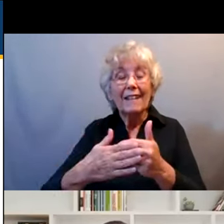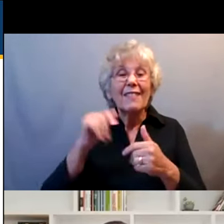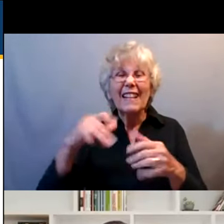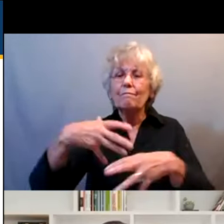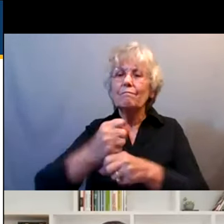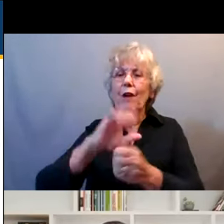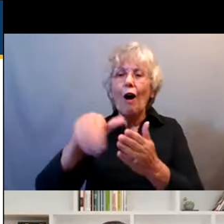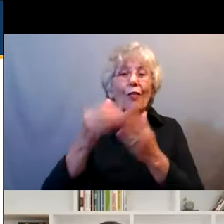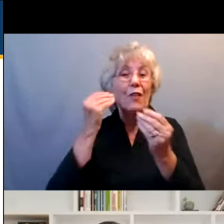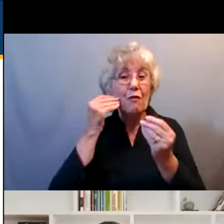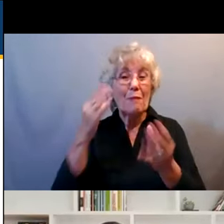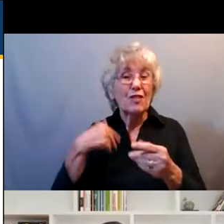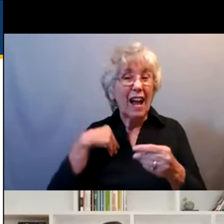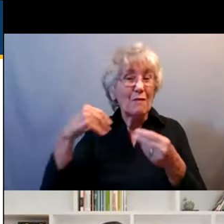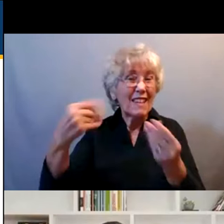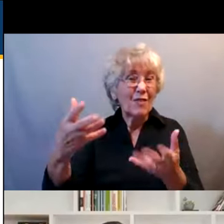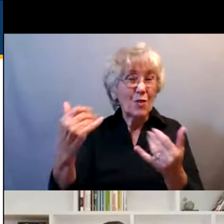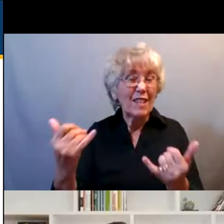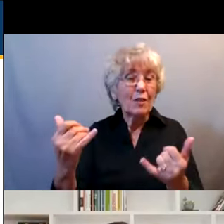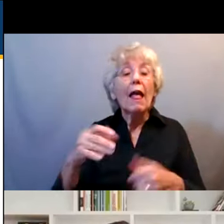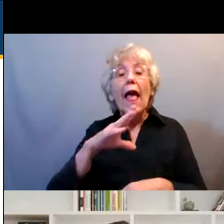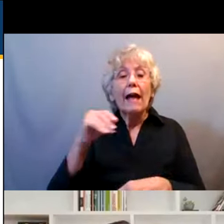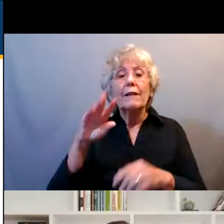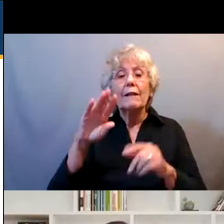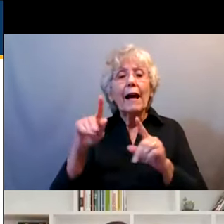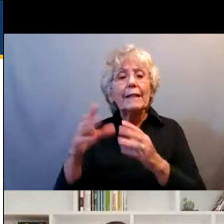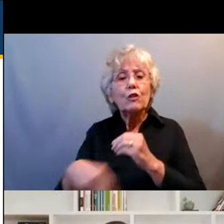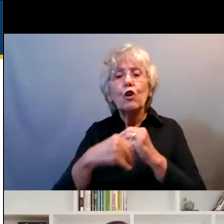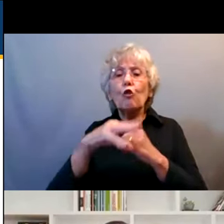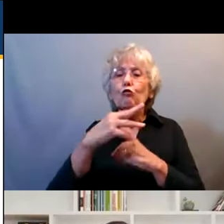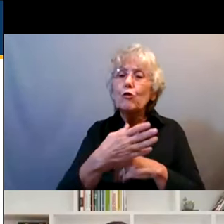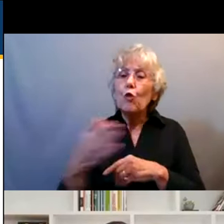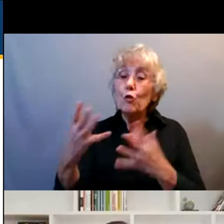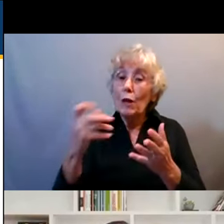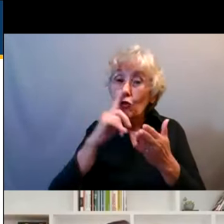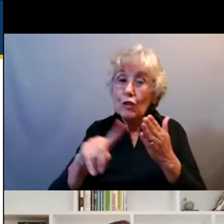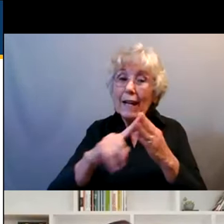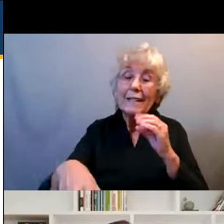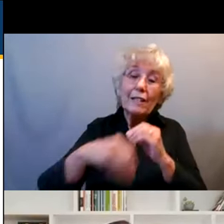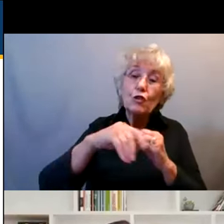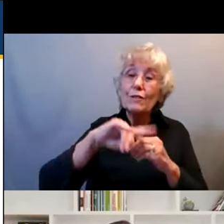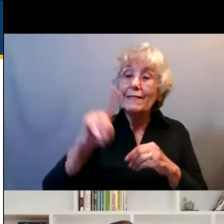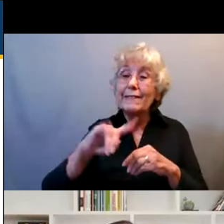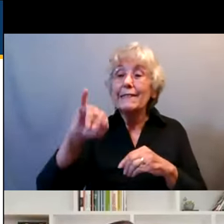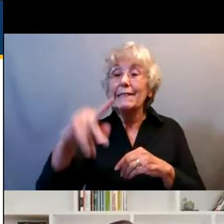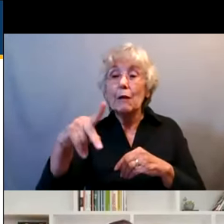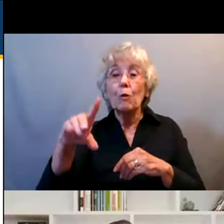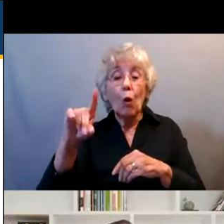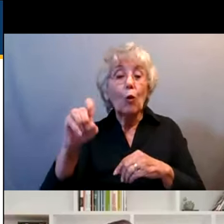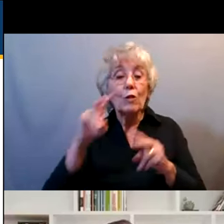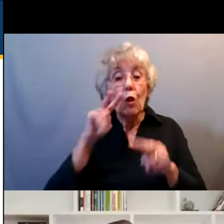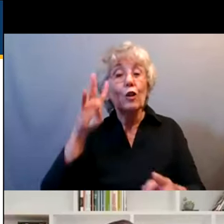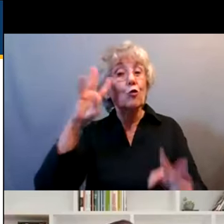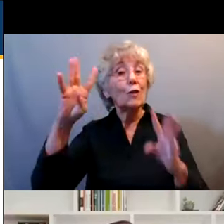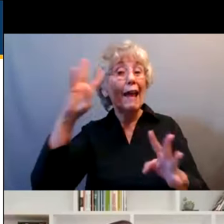that I presented here, and there's also additional resources if you want to check out the zip codes and really look through some of the other ads and creative that we're using,